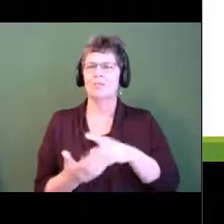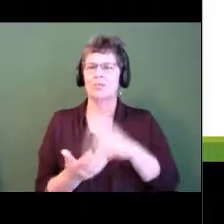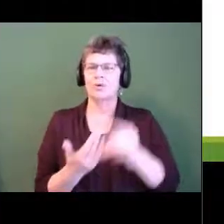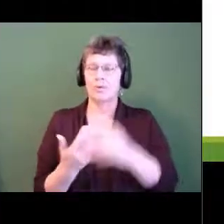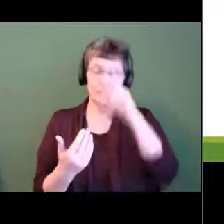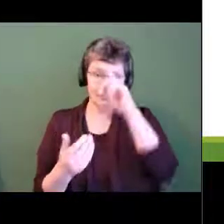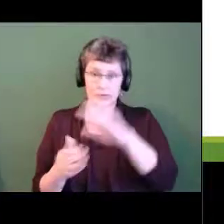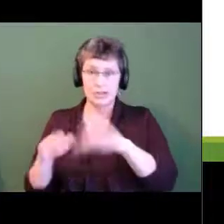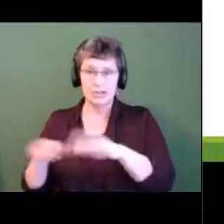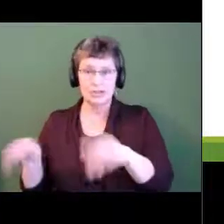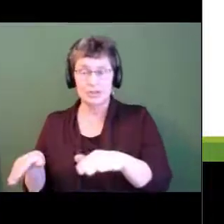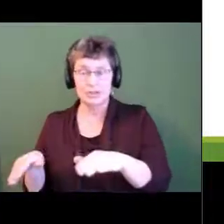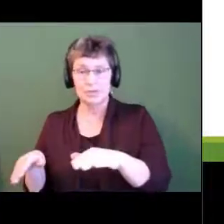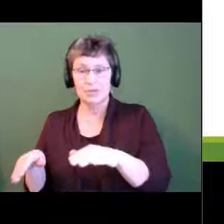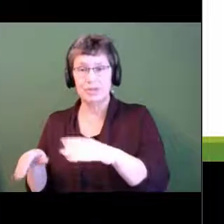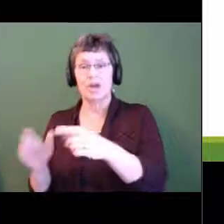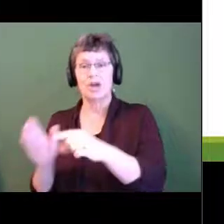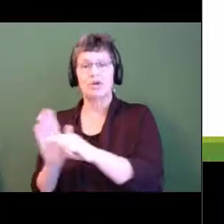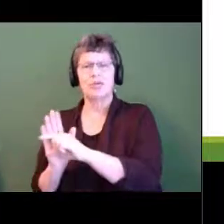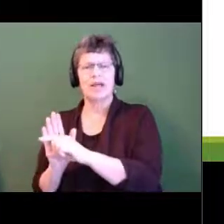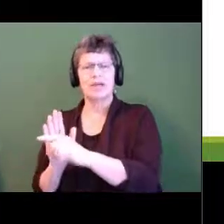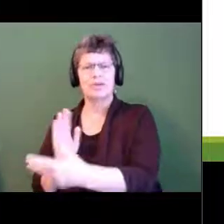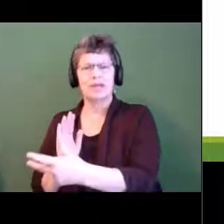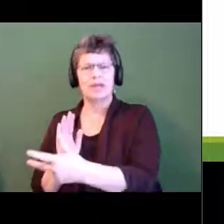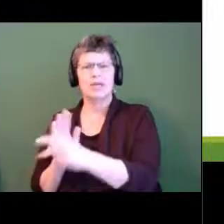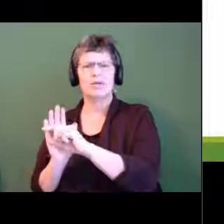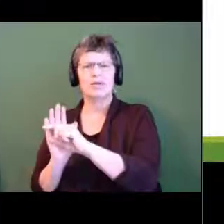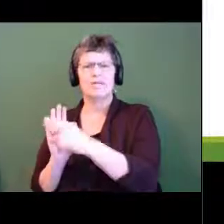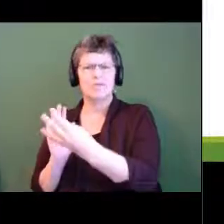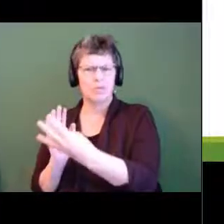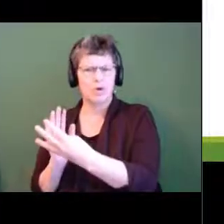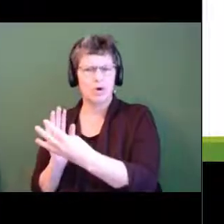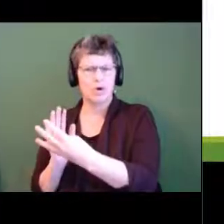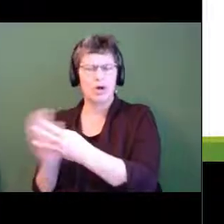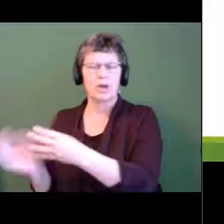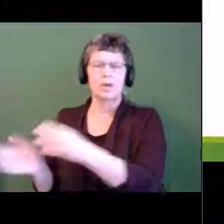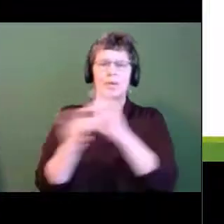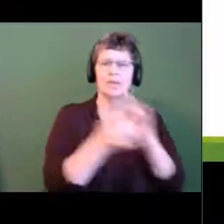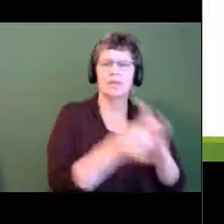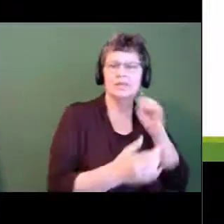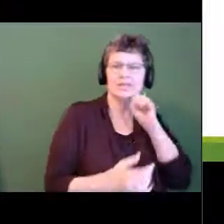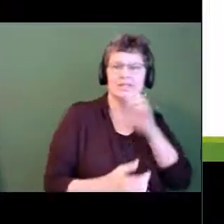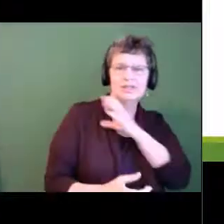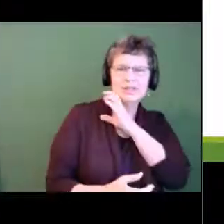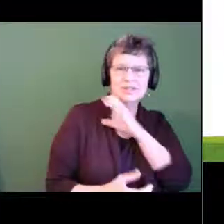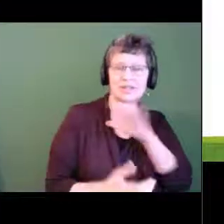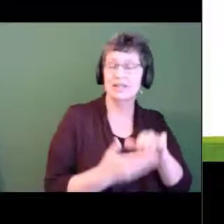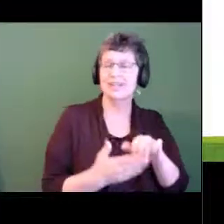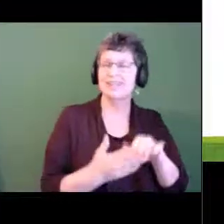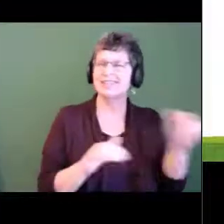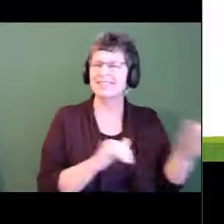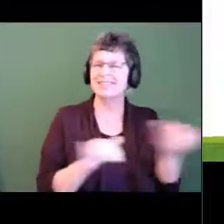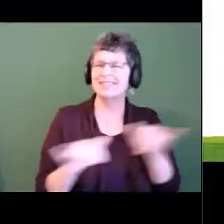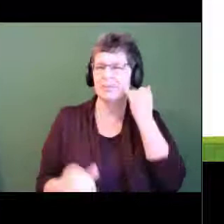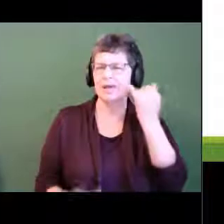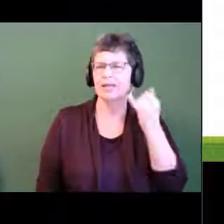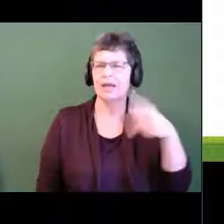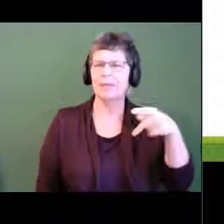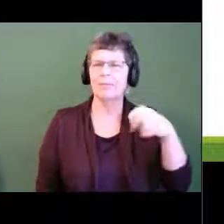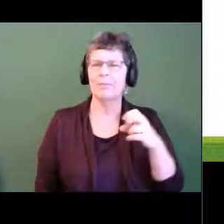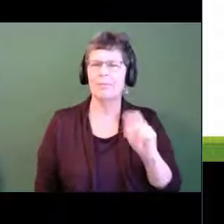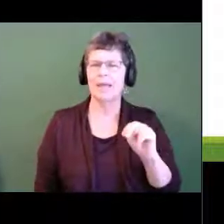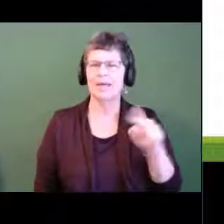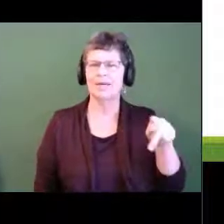it was a pen pal idea that was literacy for the children,